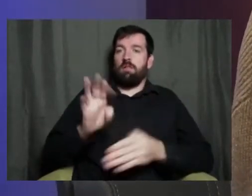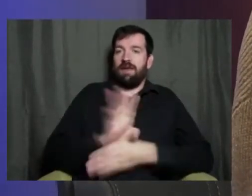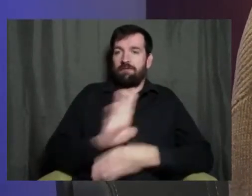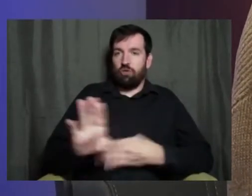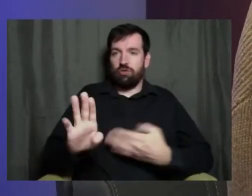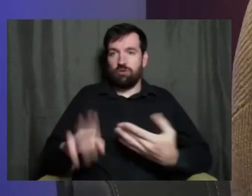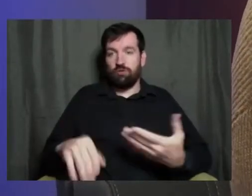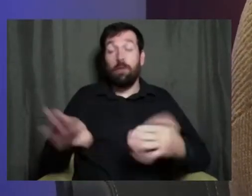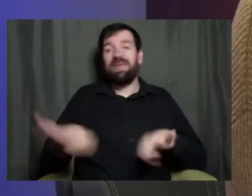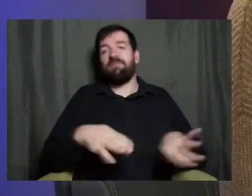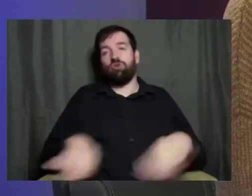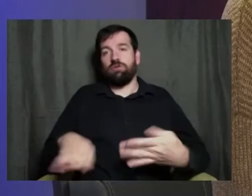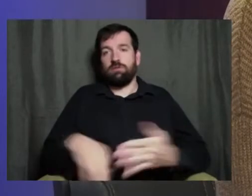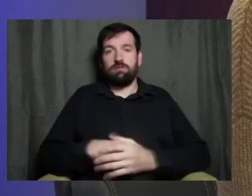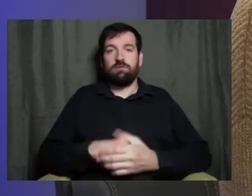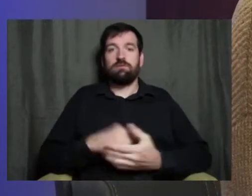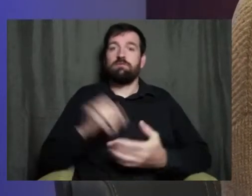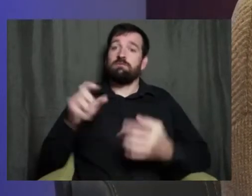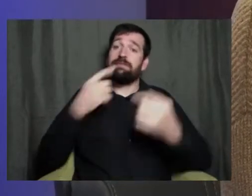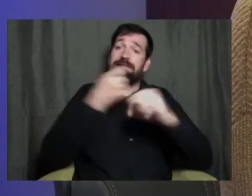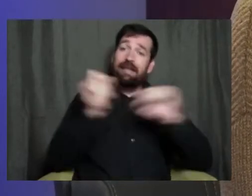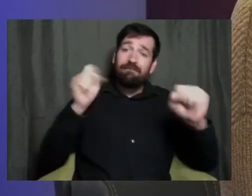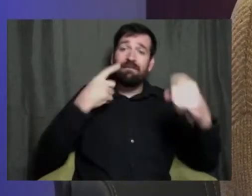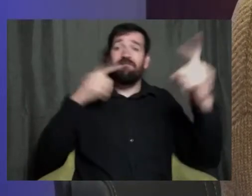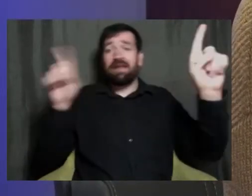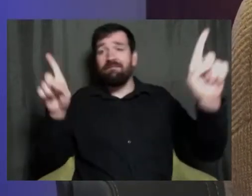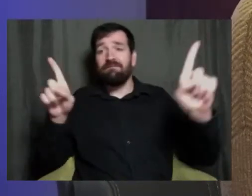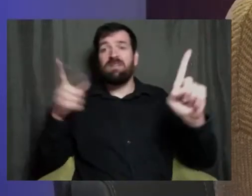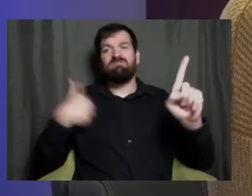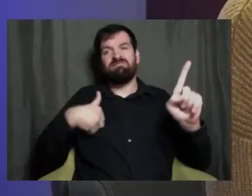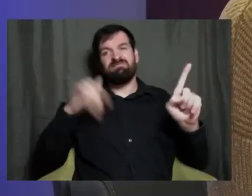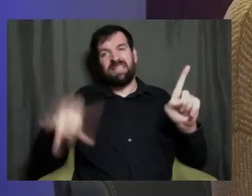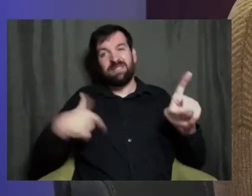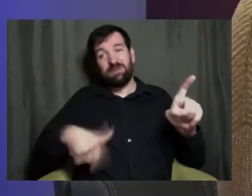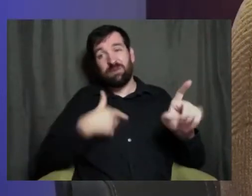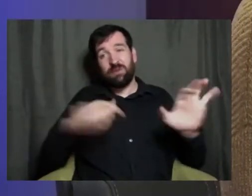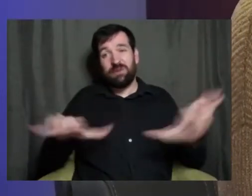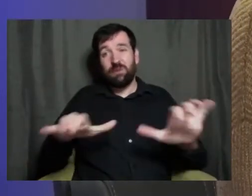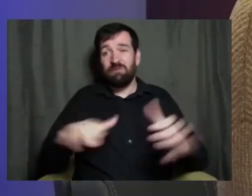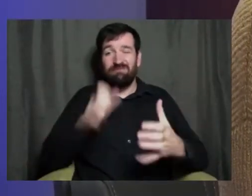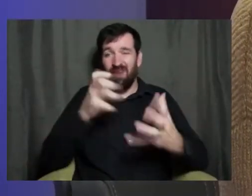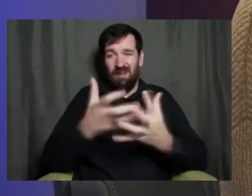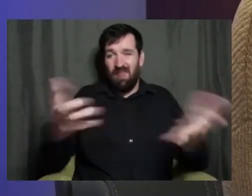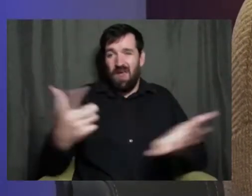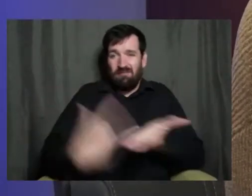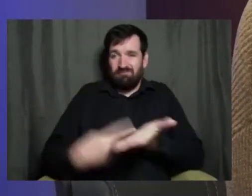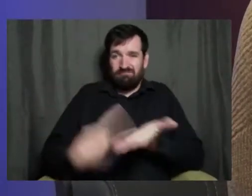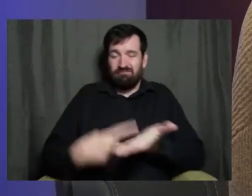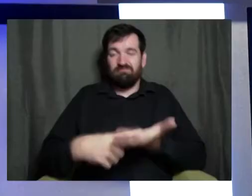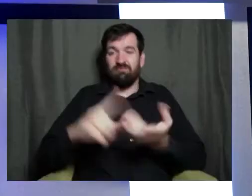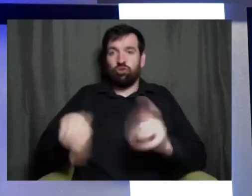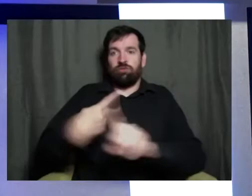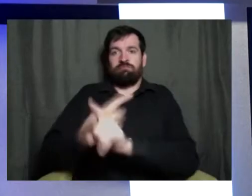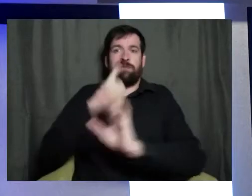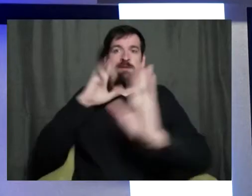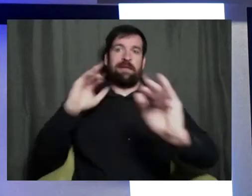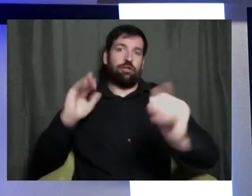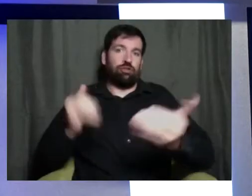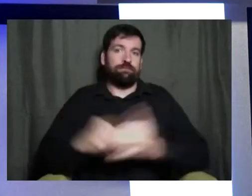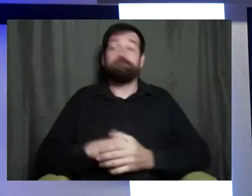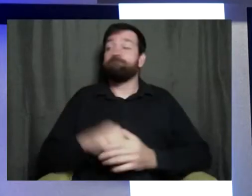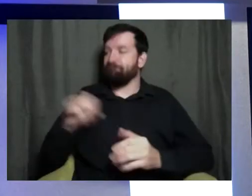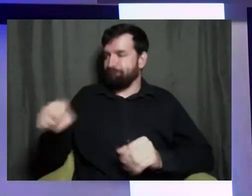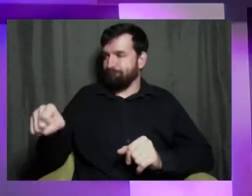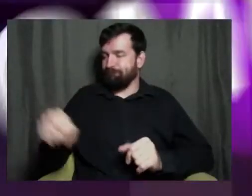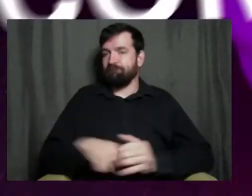safe, this is effective, this is what we do, there's not much discussion about it. This is just kind of the expectation. Absolutely. All right, I want to get